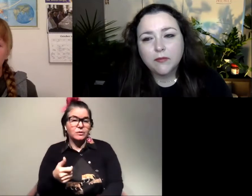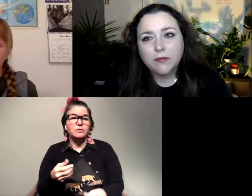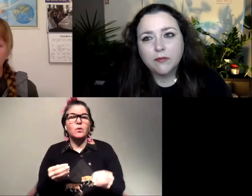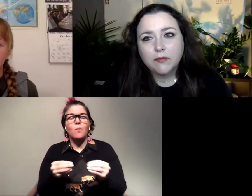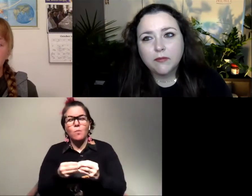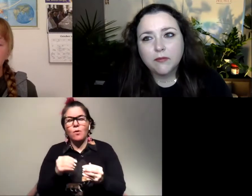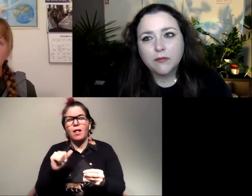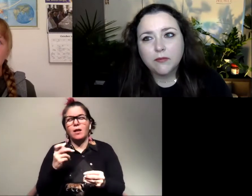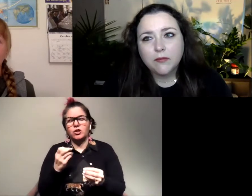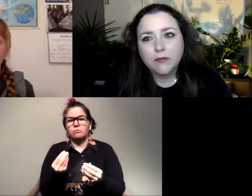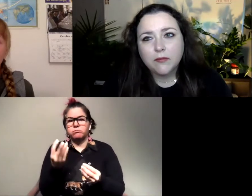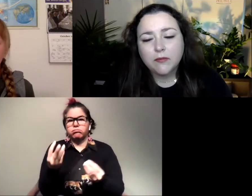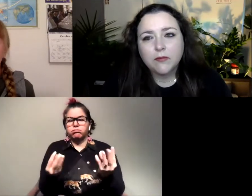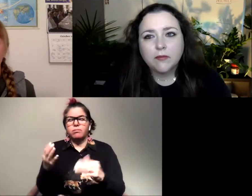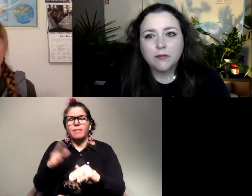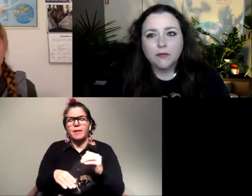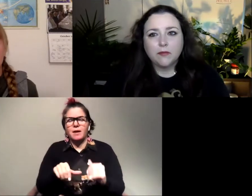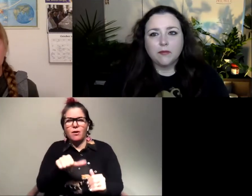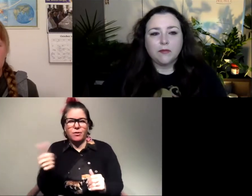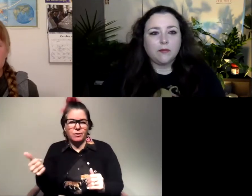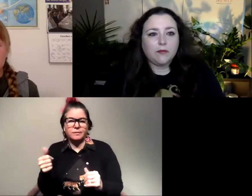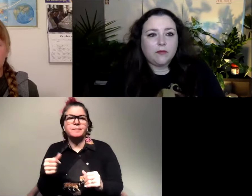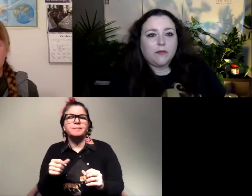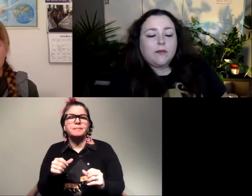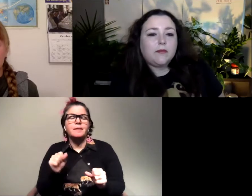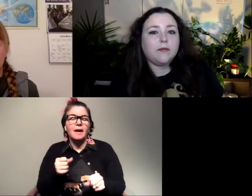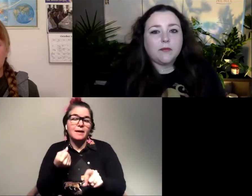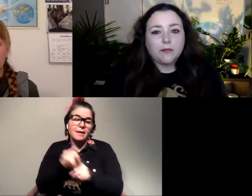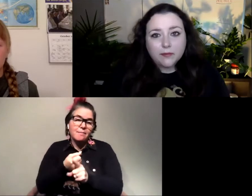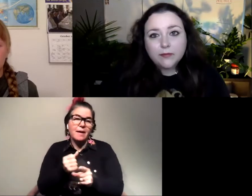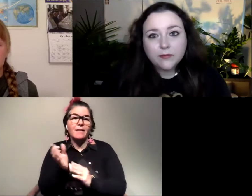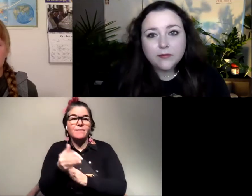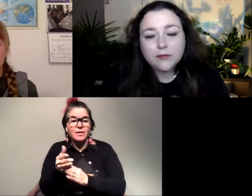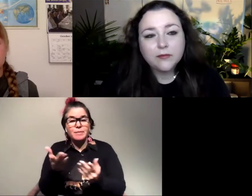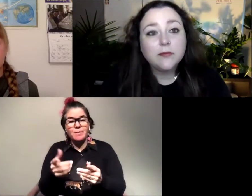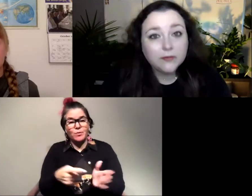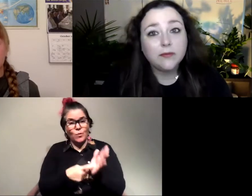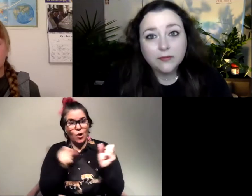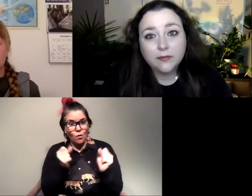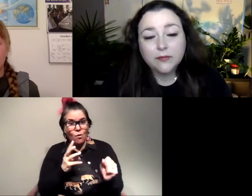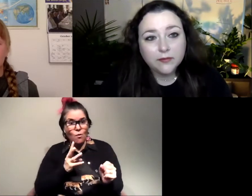might otherwise. It also can affect fish. If fish require cold water to live in,